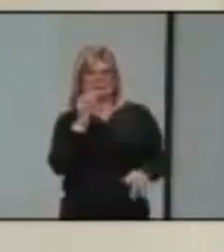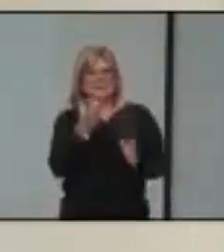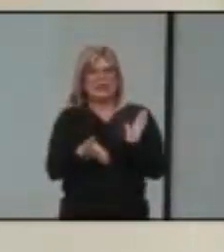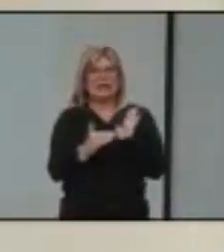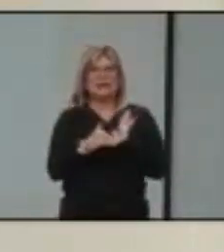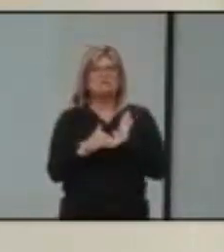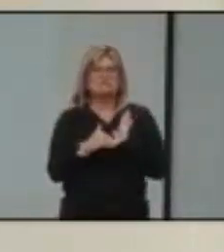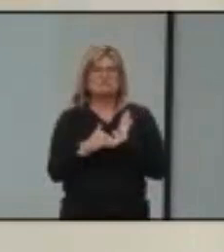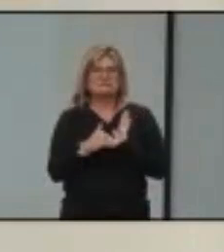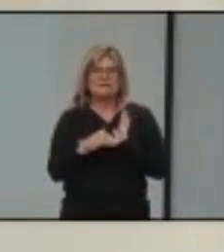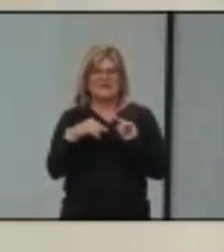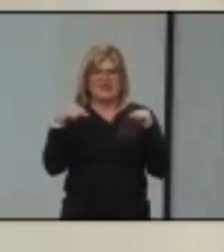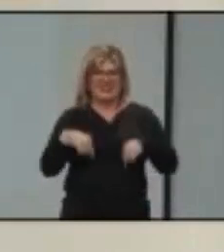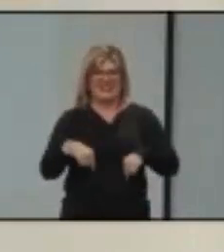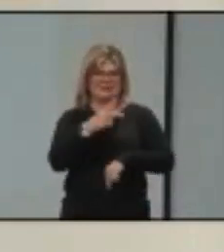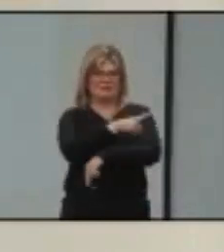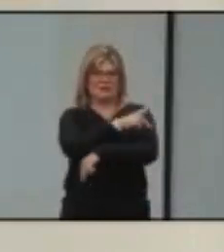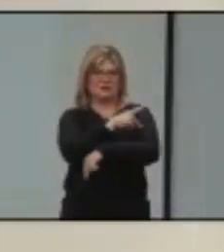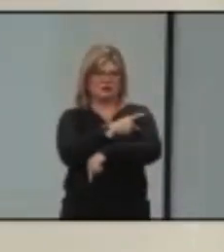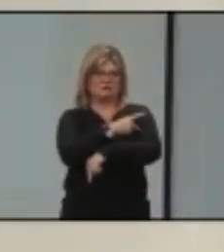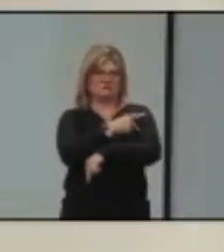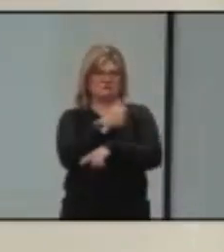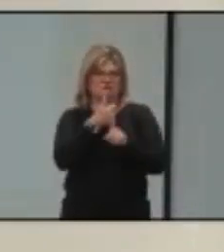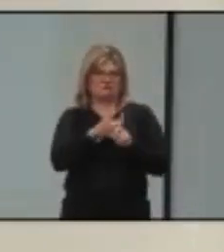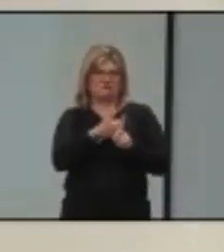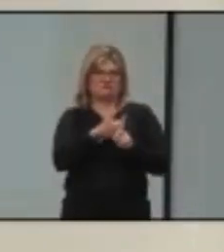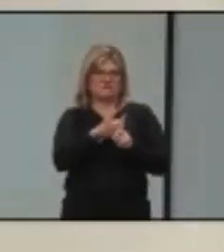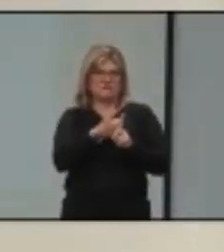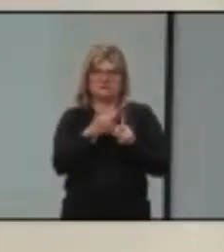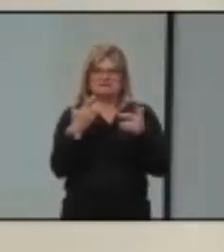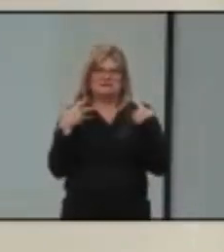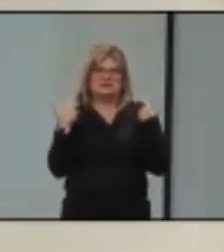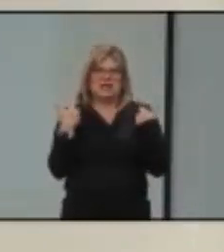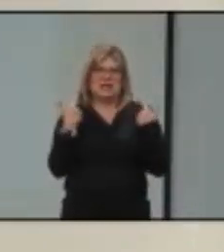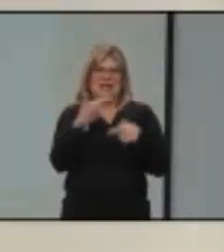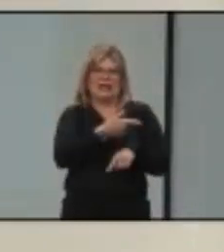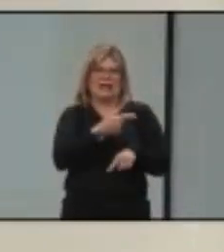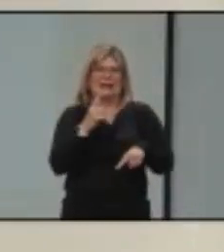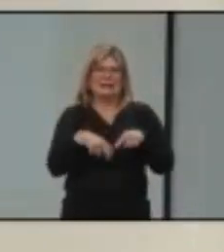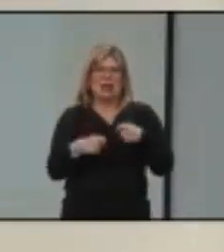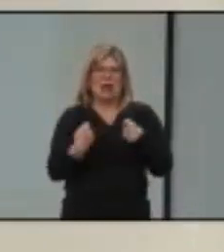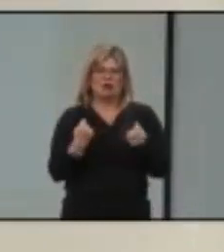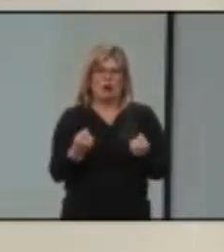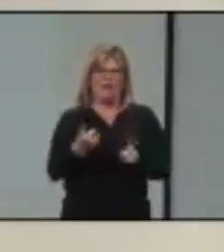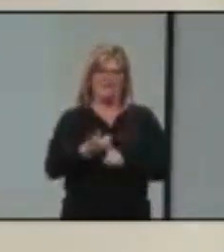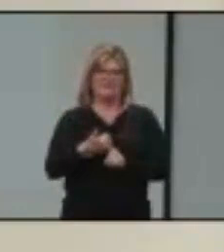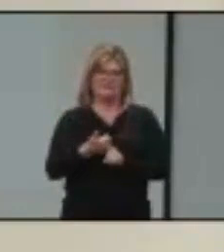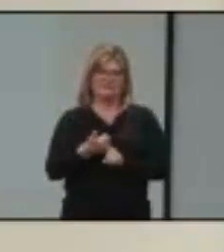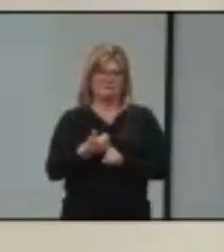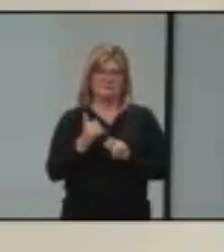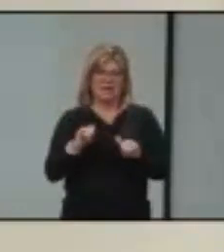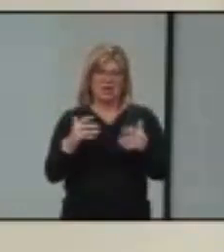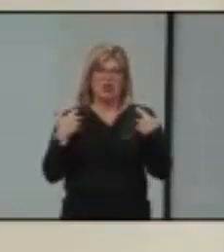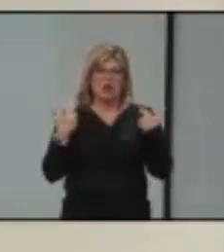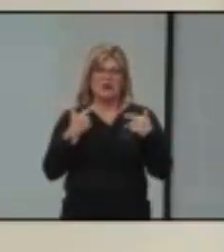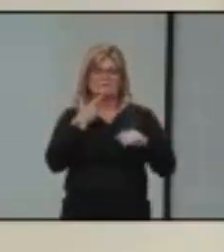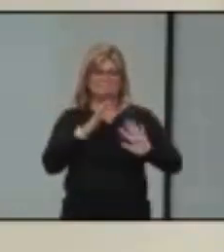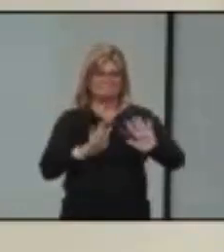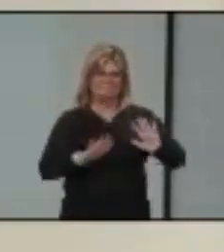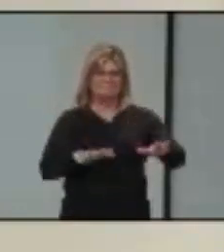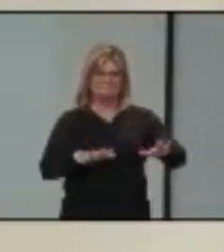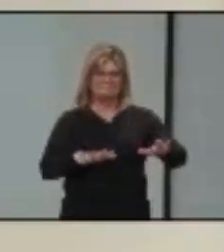again, this patient is so young that she can't legally drive yet. I said, girl,